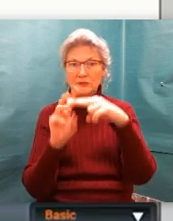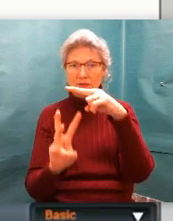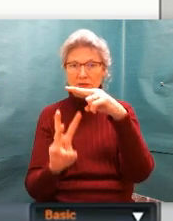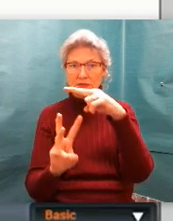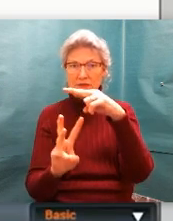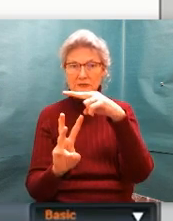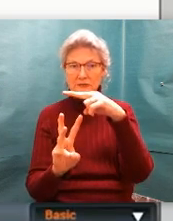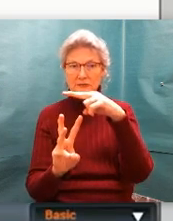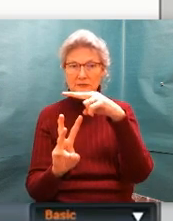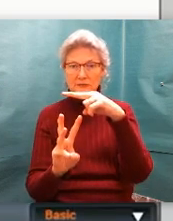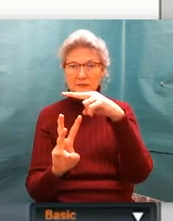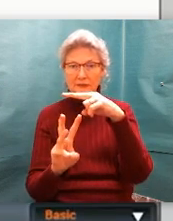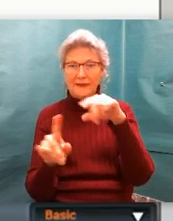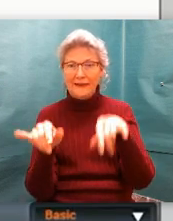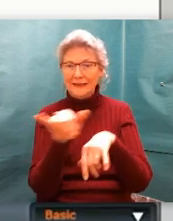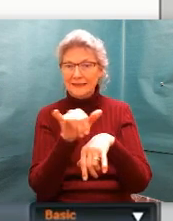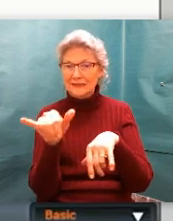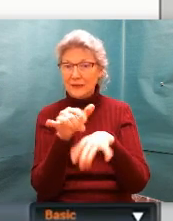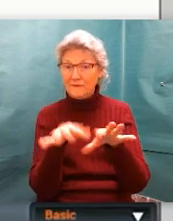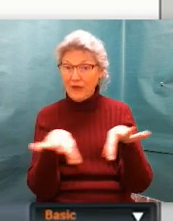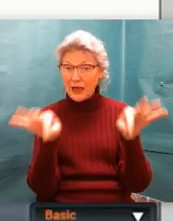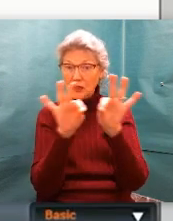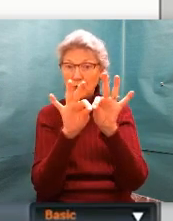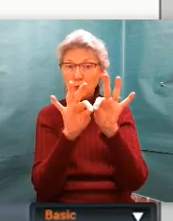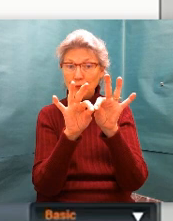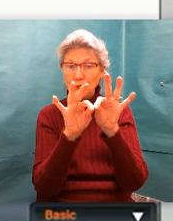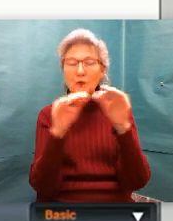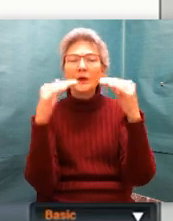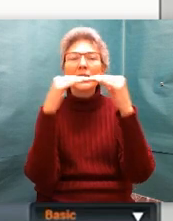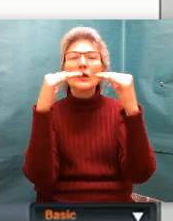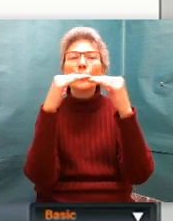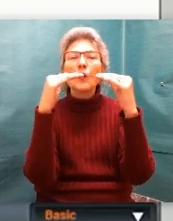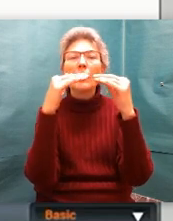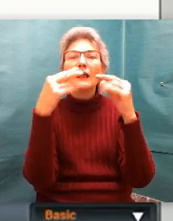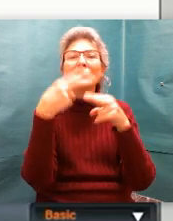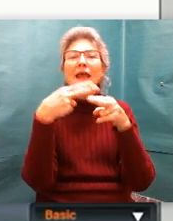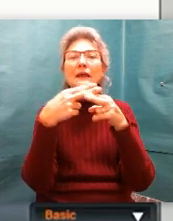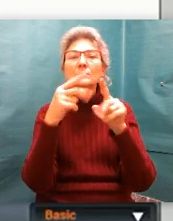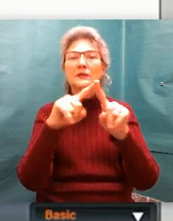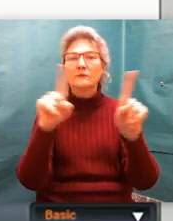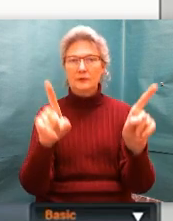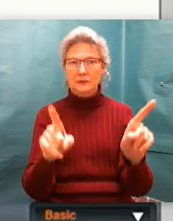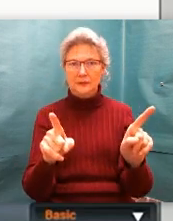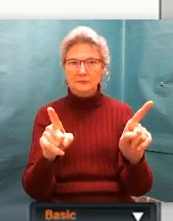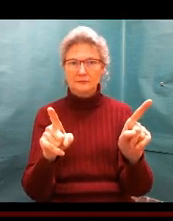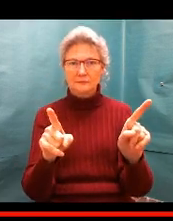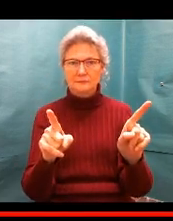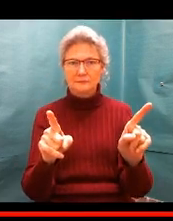6. They're the same value, they're just named differently.